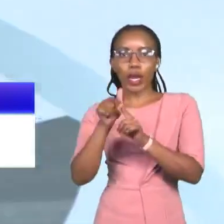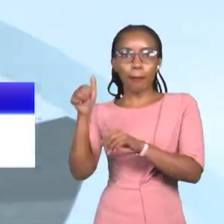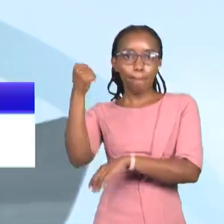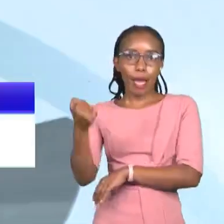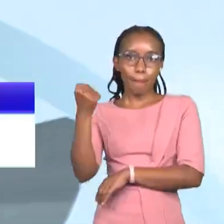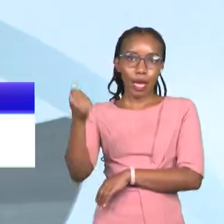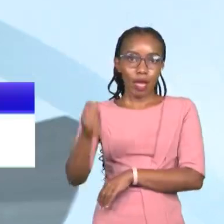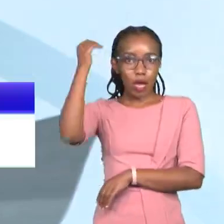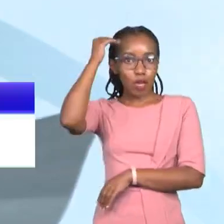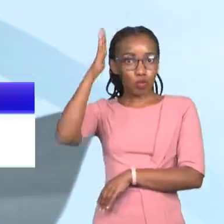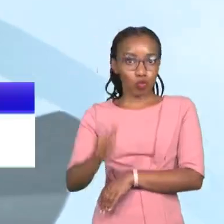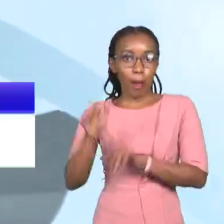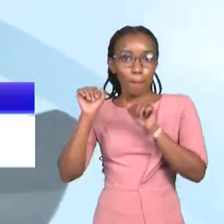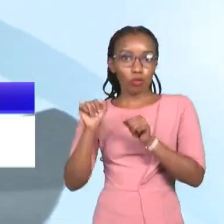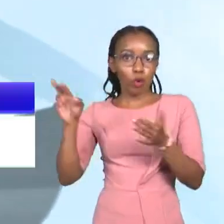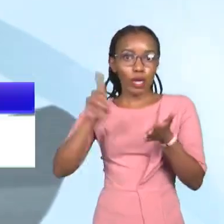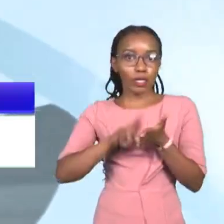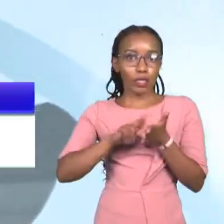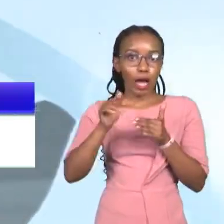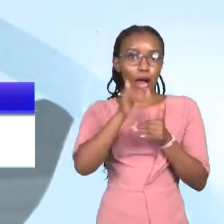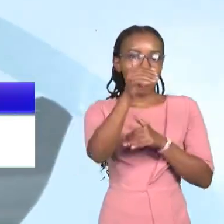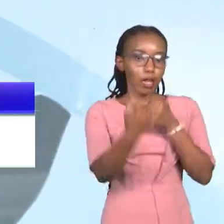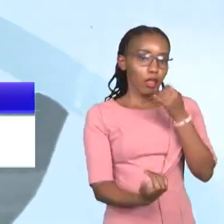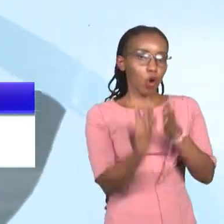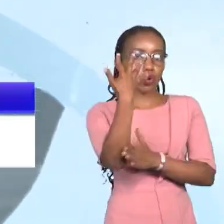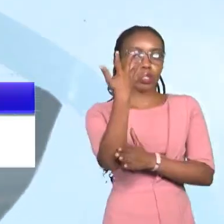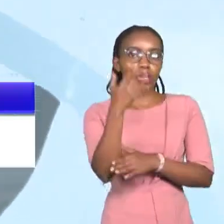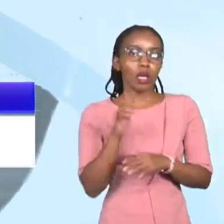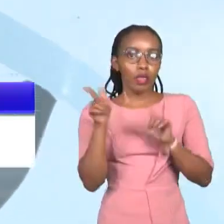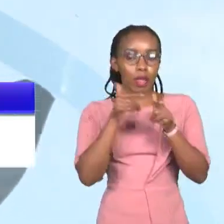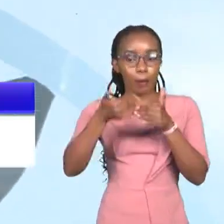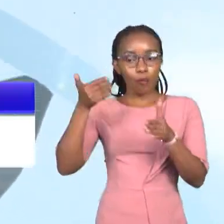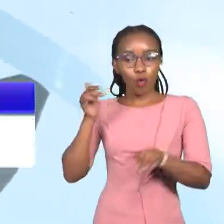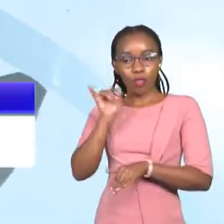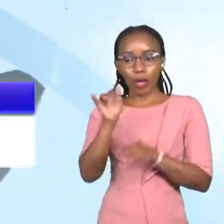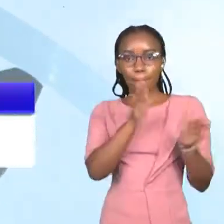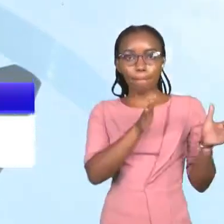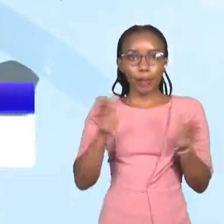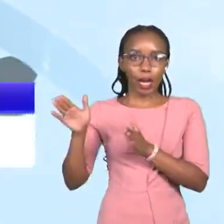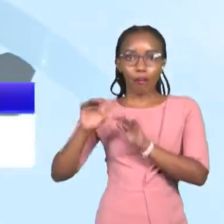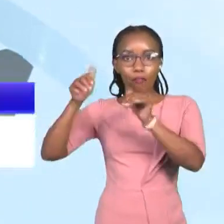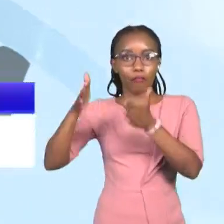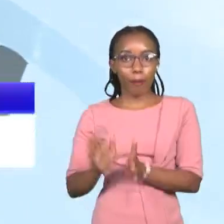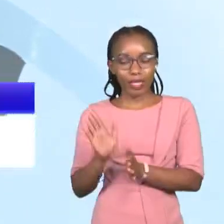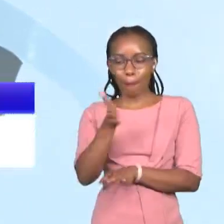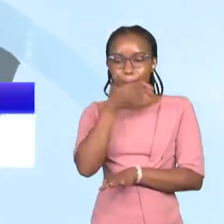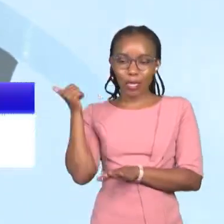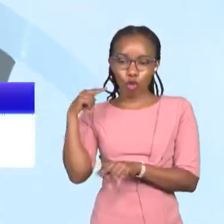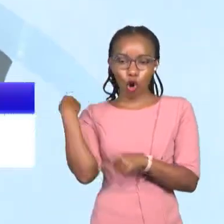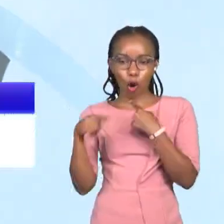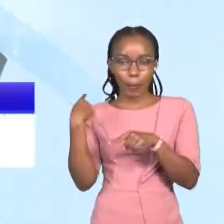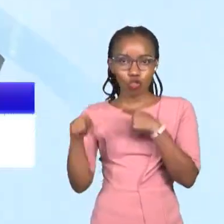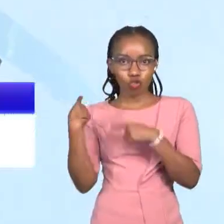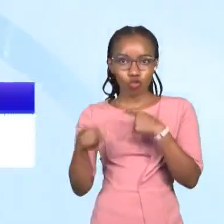and students will be able to register after the launch. So prior to that, we've organized the best farmers competition. So in